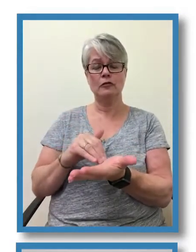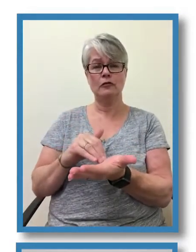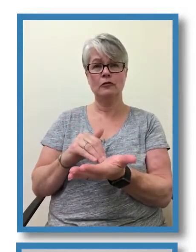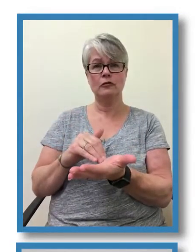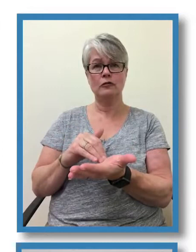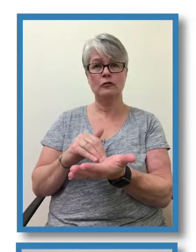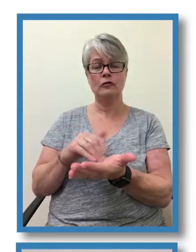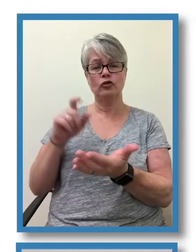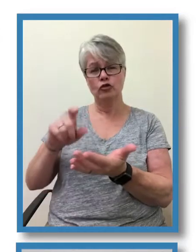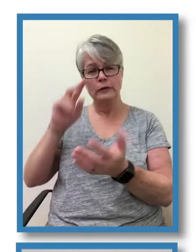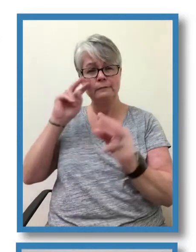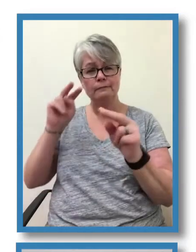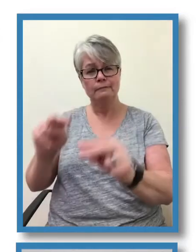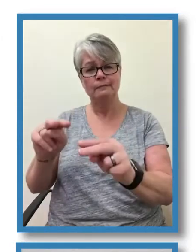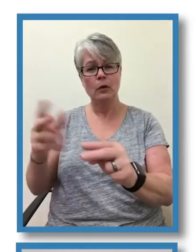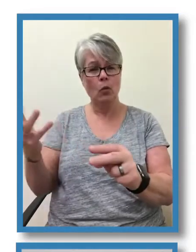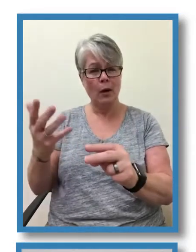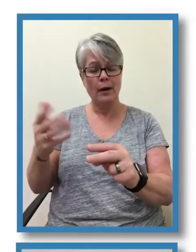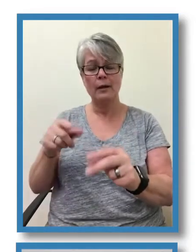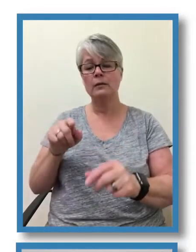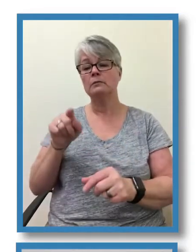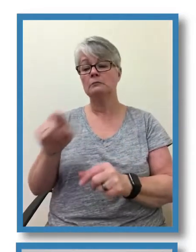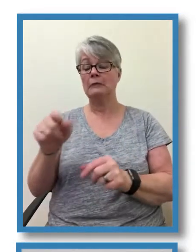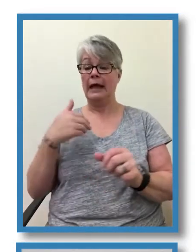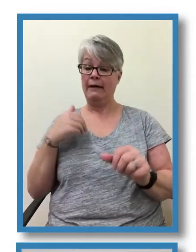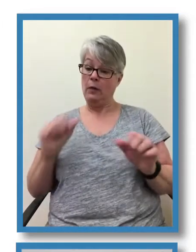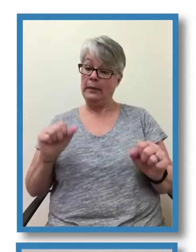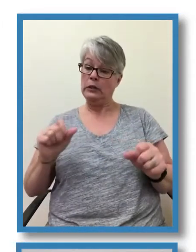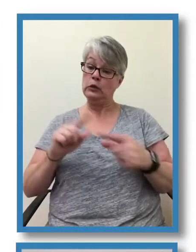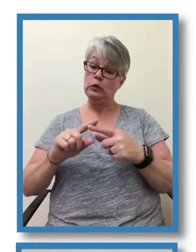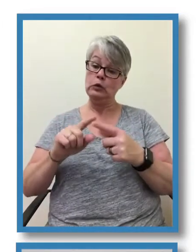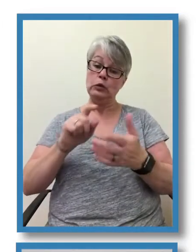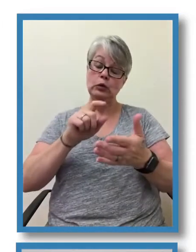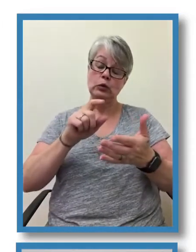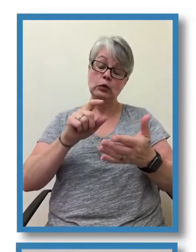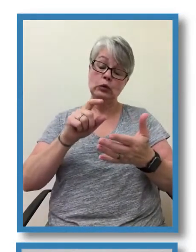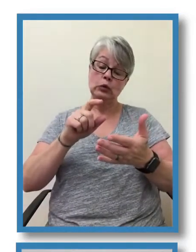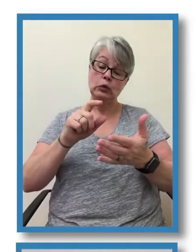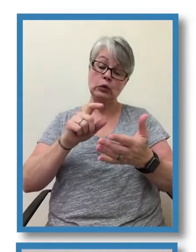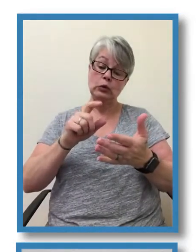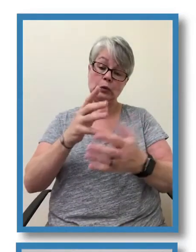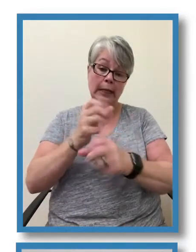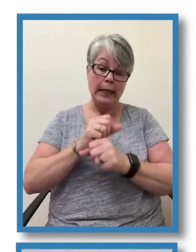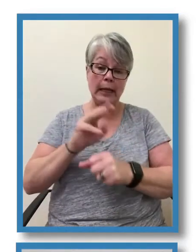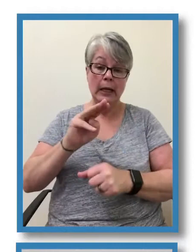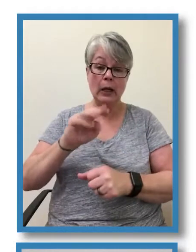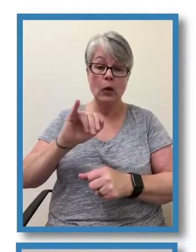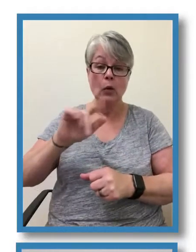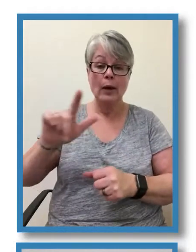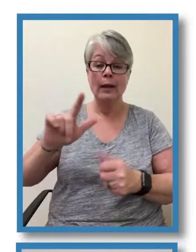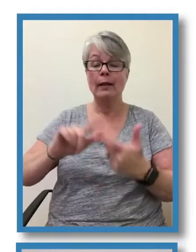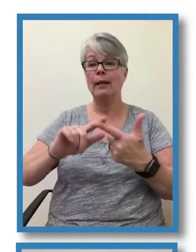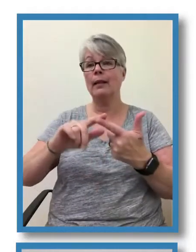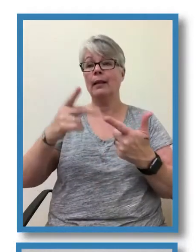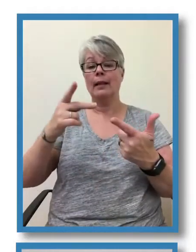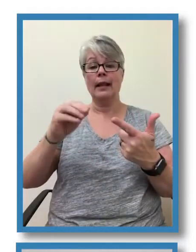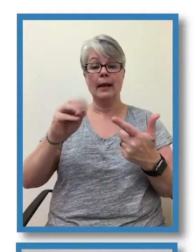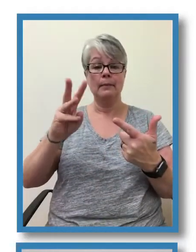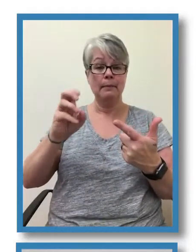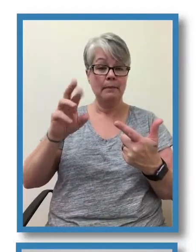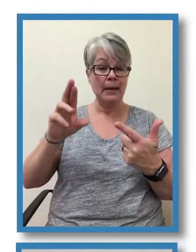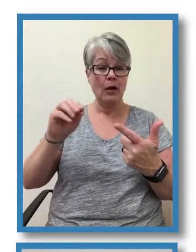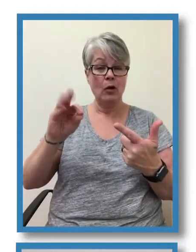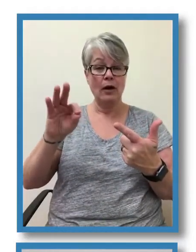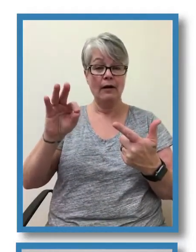also at some point talk about a person's wishes regarding natural death versus wishes for resuscitation. But then at the